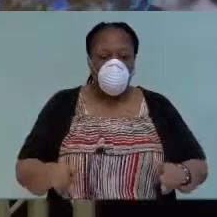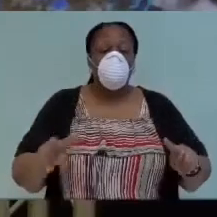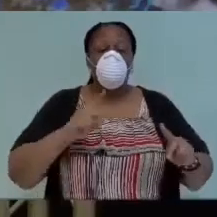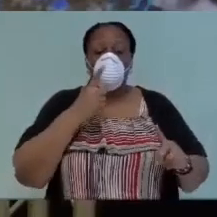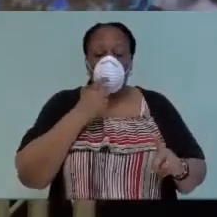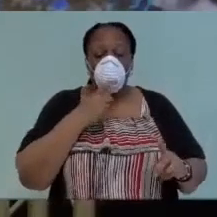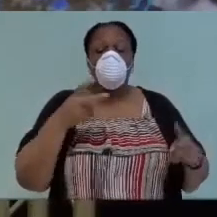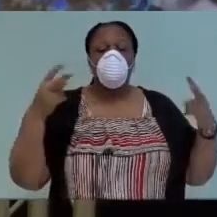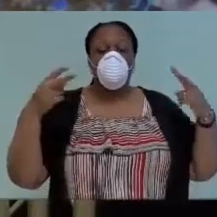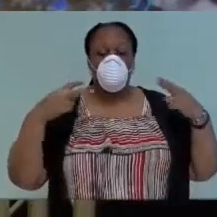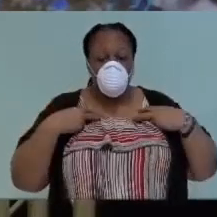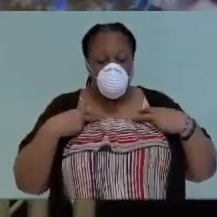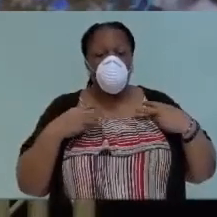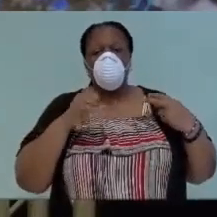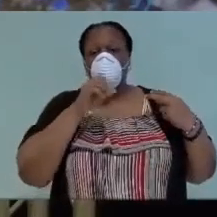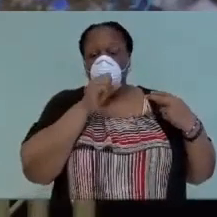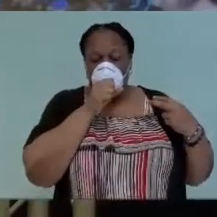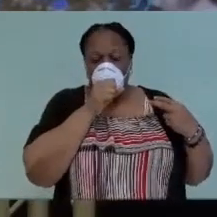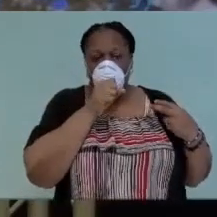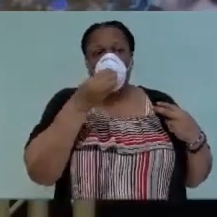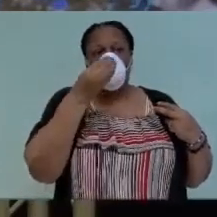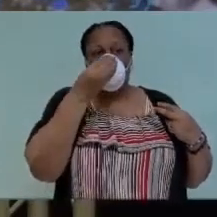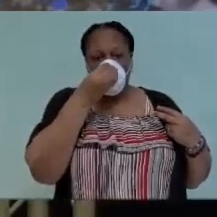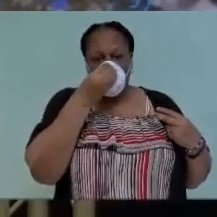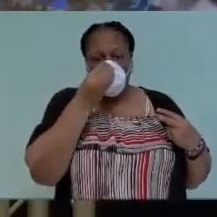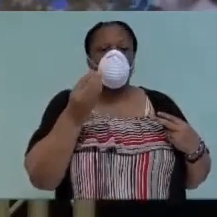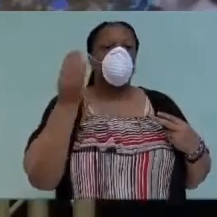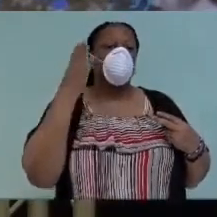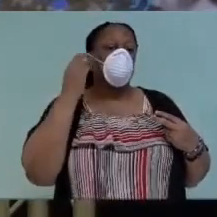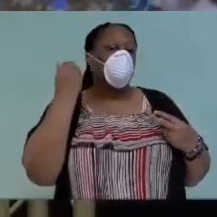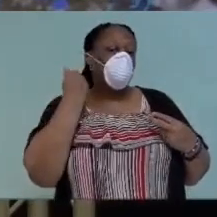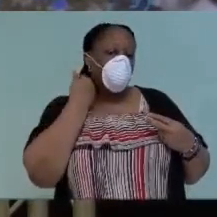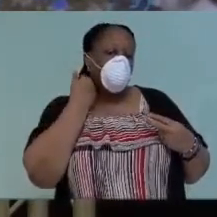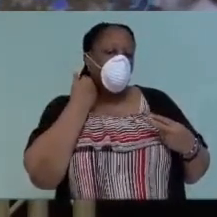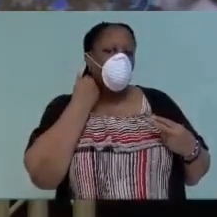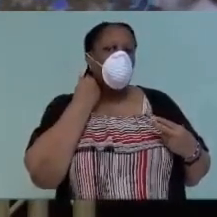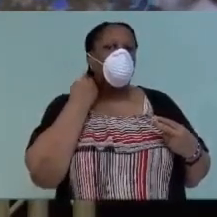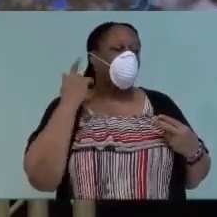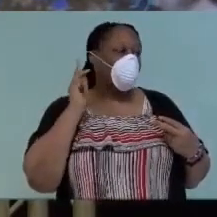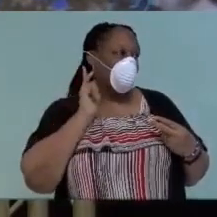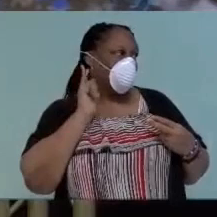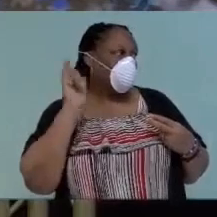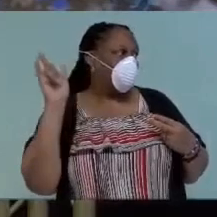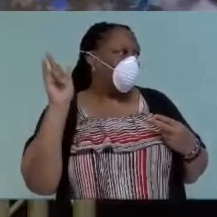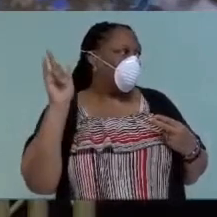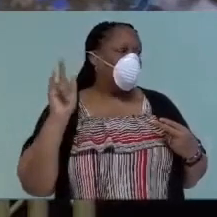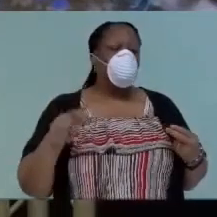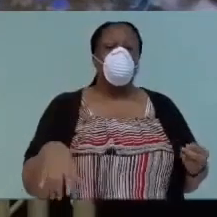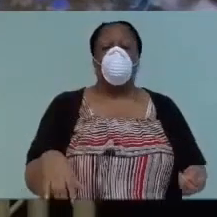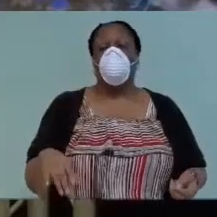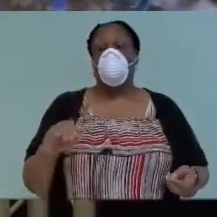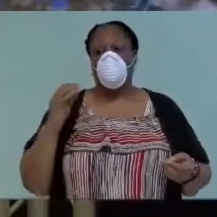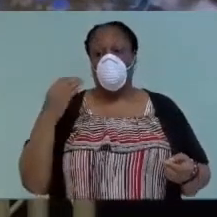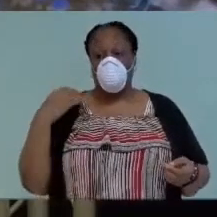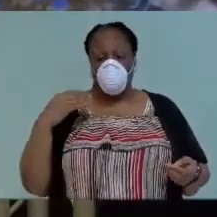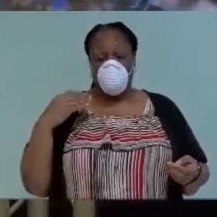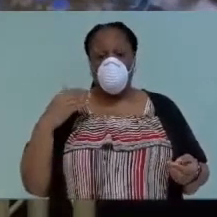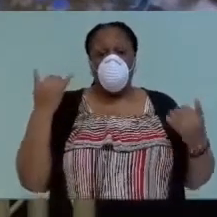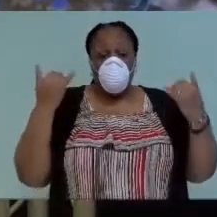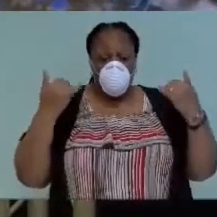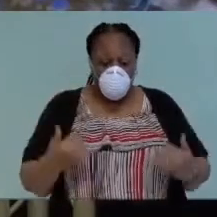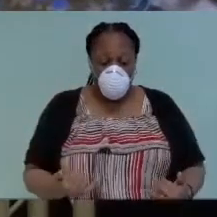of an acute shortage of viral transport media worldwide, we will also not be taking 2 samples from our patients going